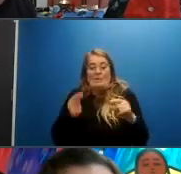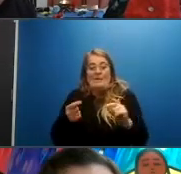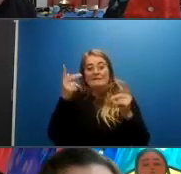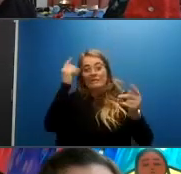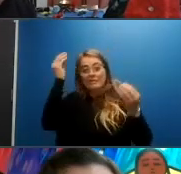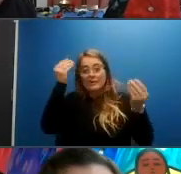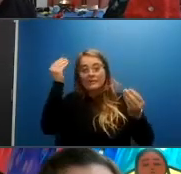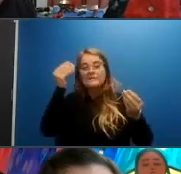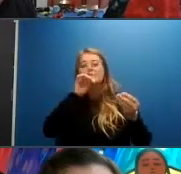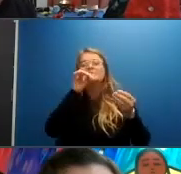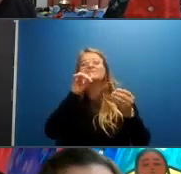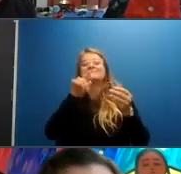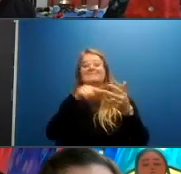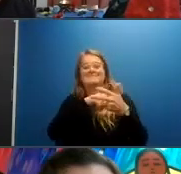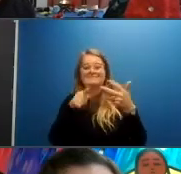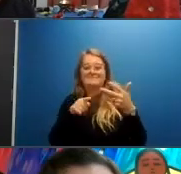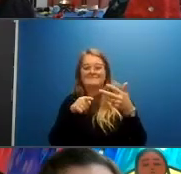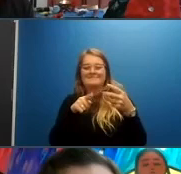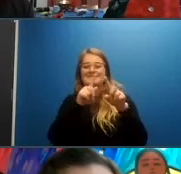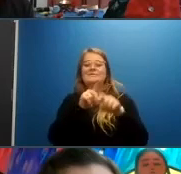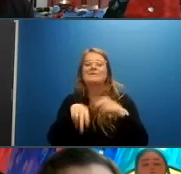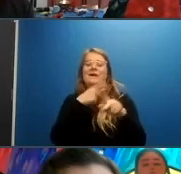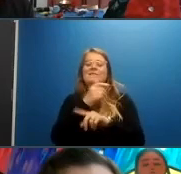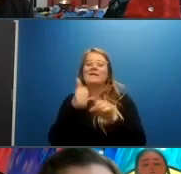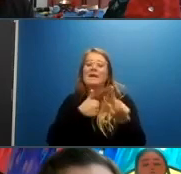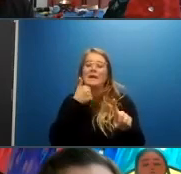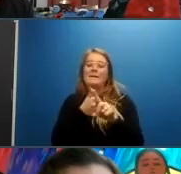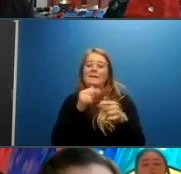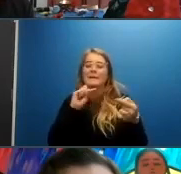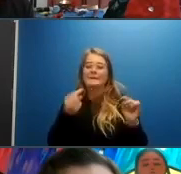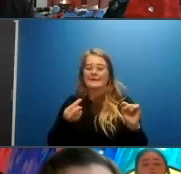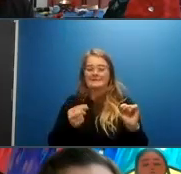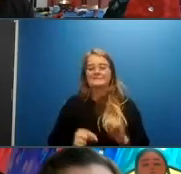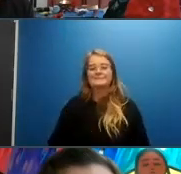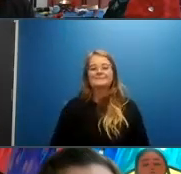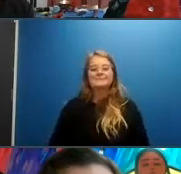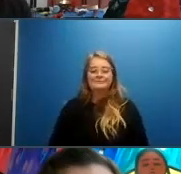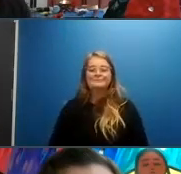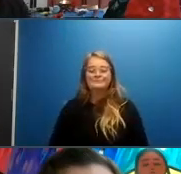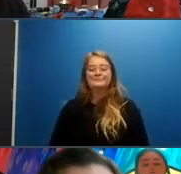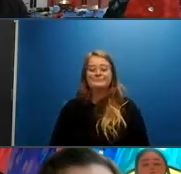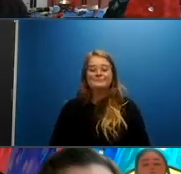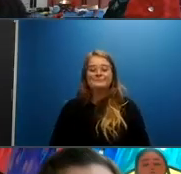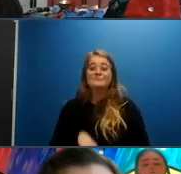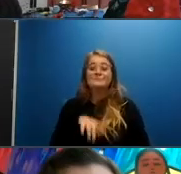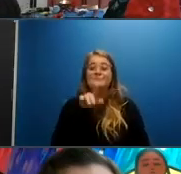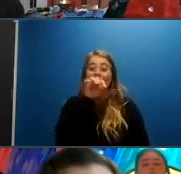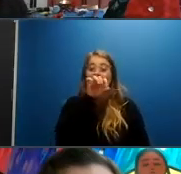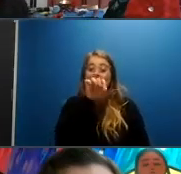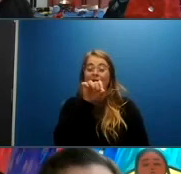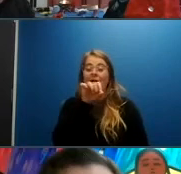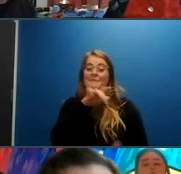what are all the different types of factors that influence pain. And what I love about the medicine wheel